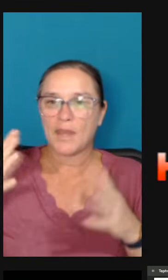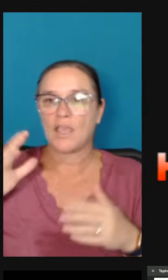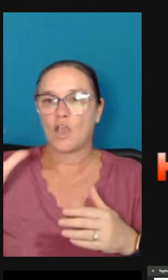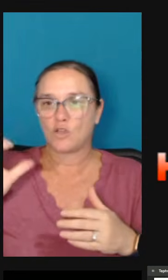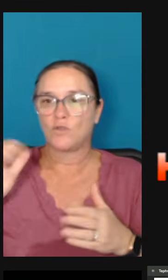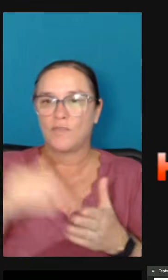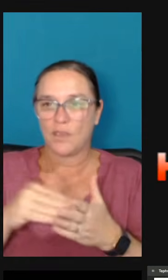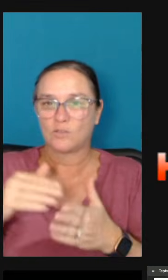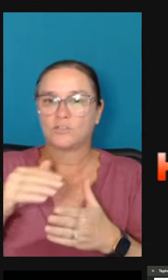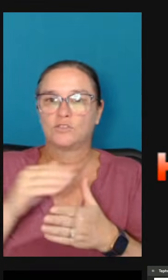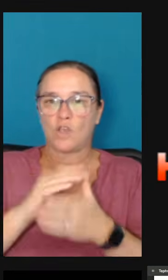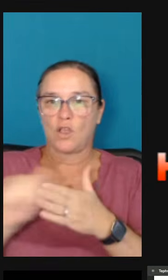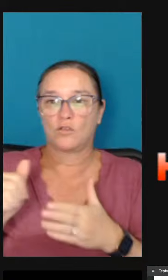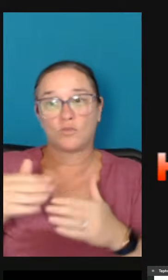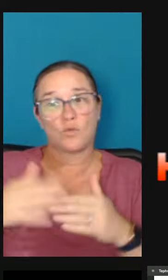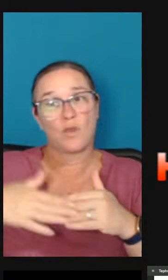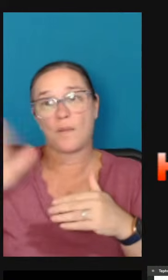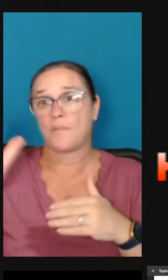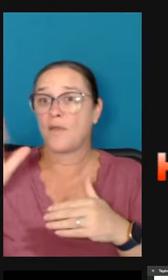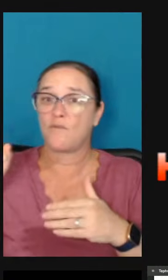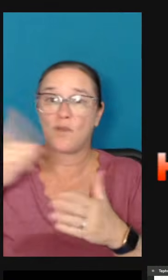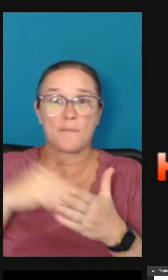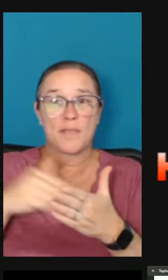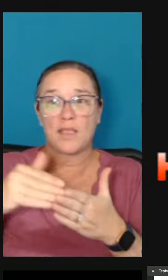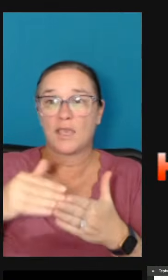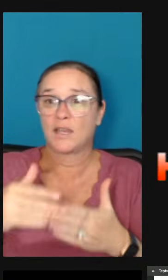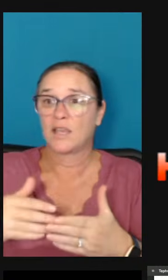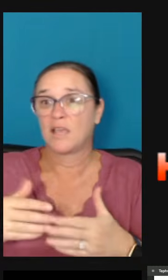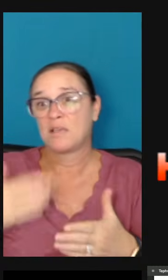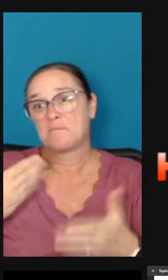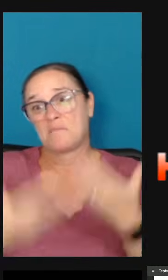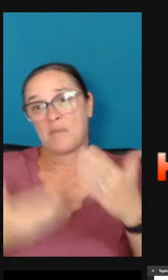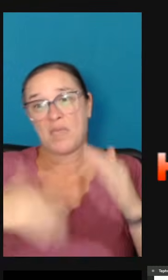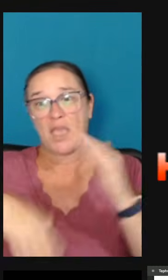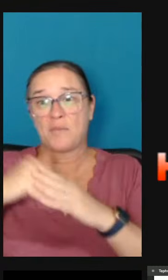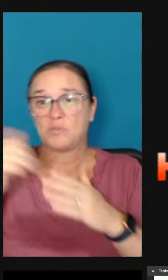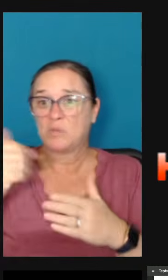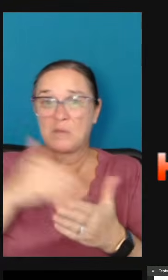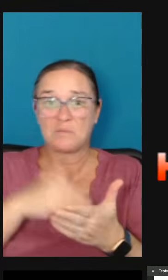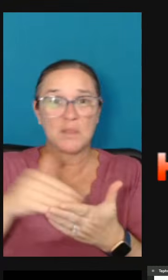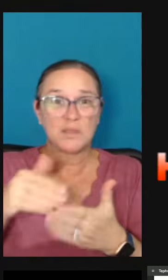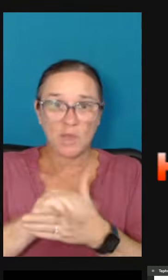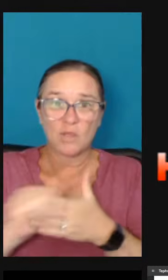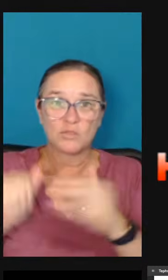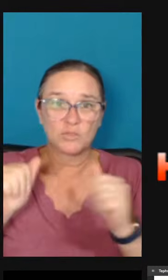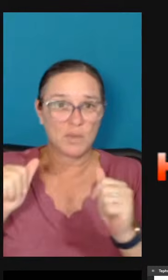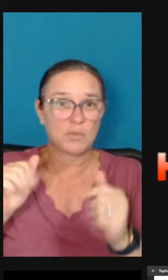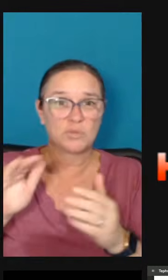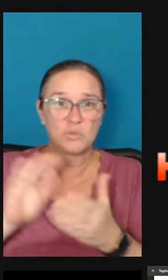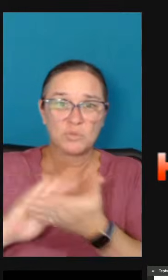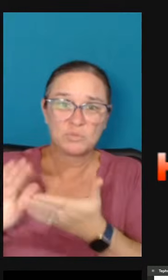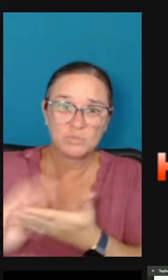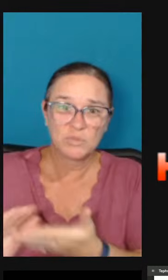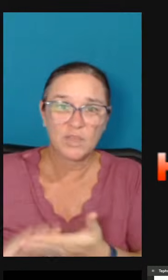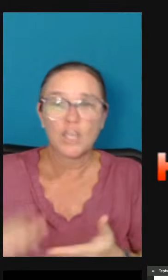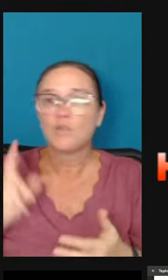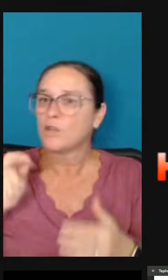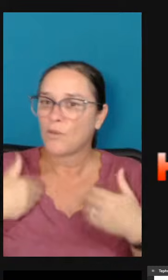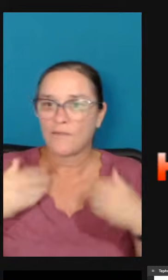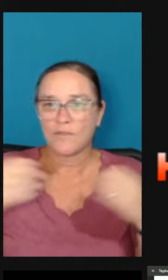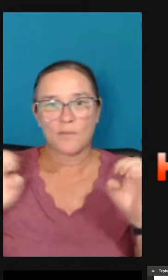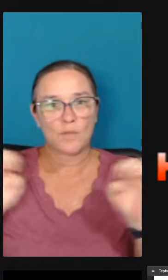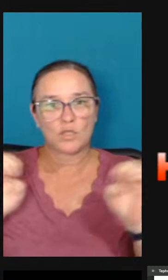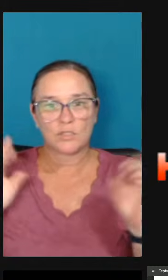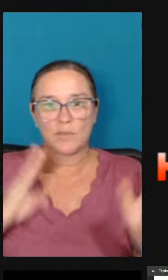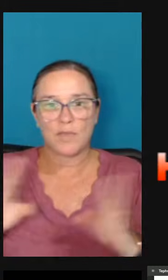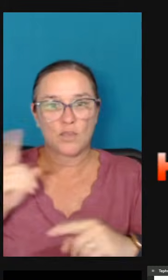million, or getting up to $10 million of how much it costs you to actually remove this stuff. So this is why you have to have an emergency plan for removing it, because you can't come up